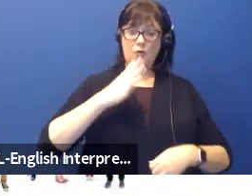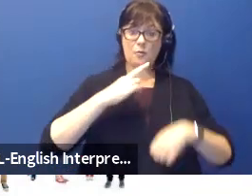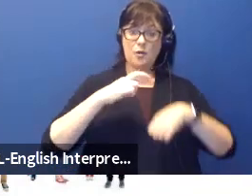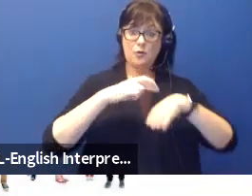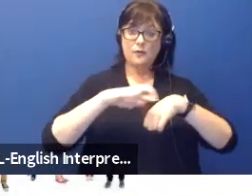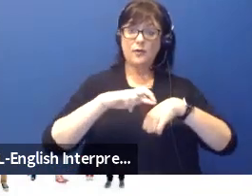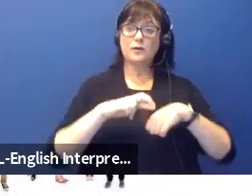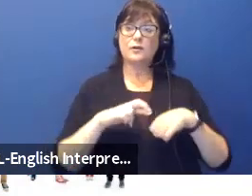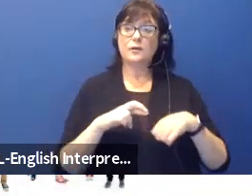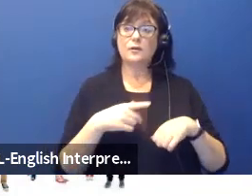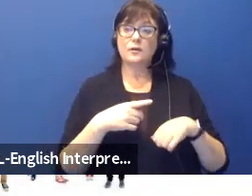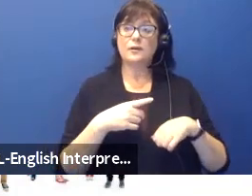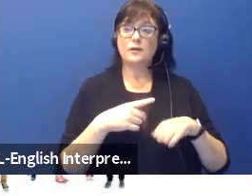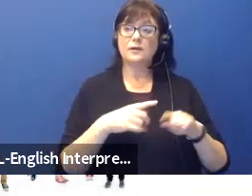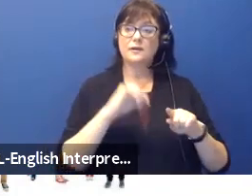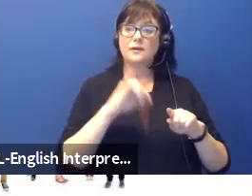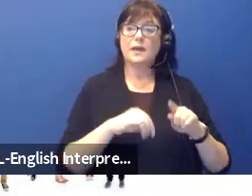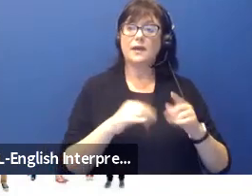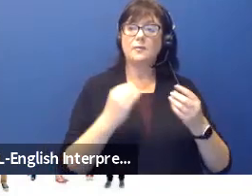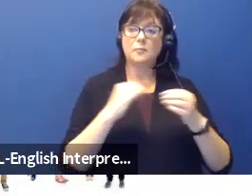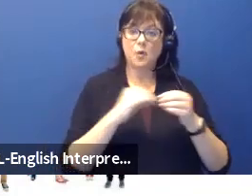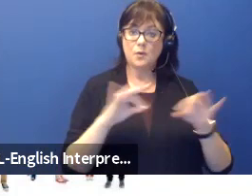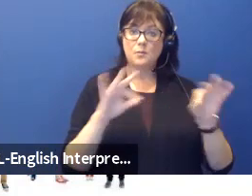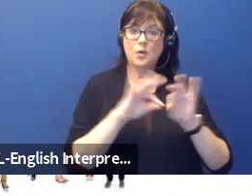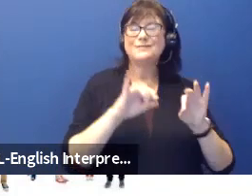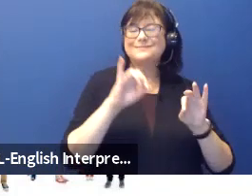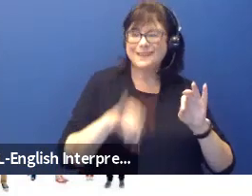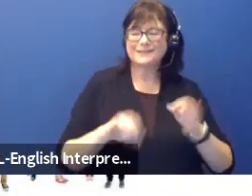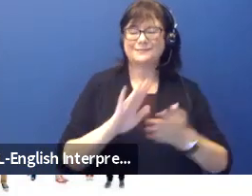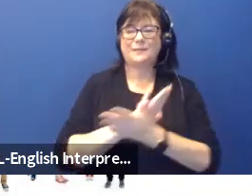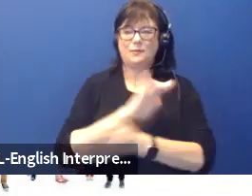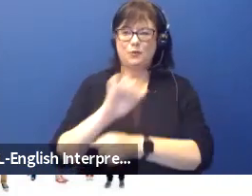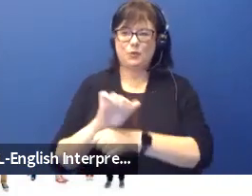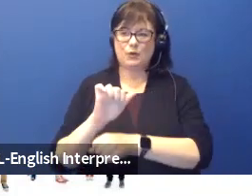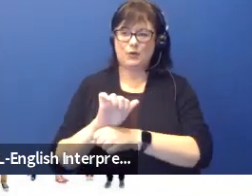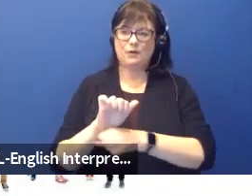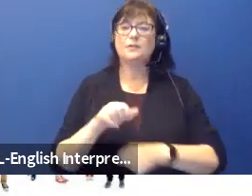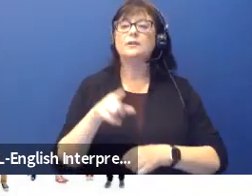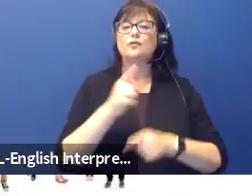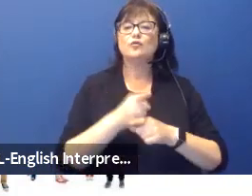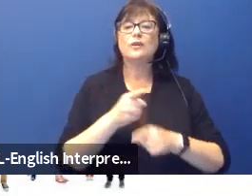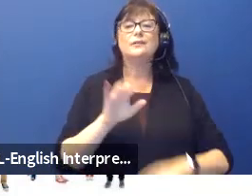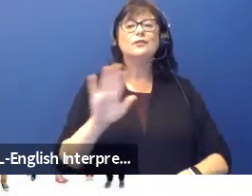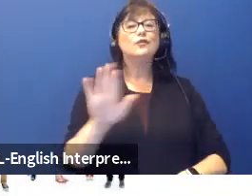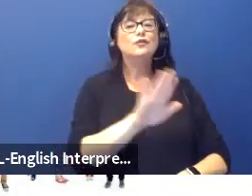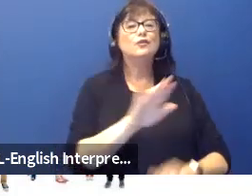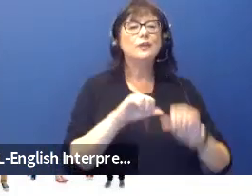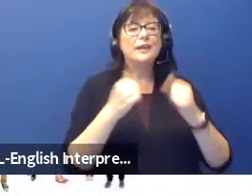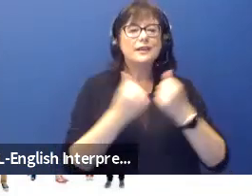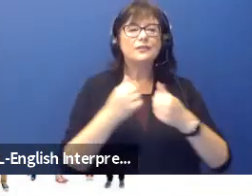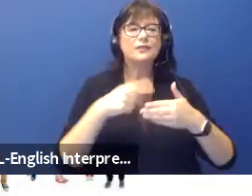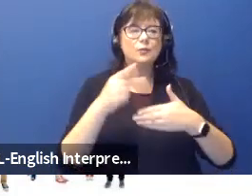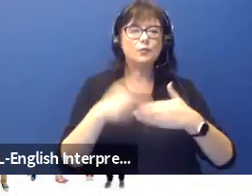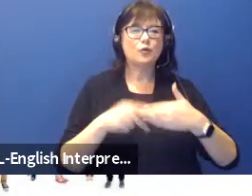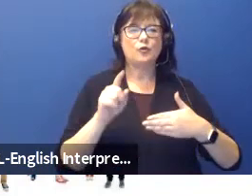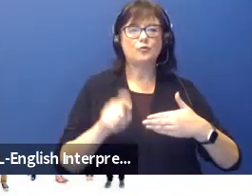paperwork involved. I think that's a very good point too, Lisa. You know, you should have a process in place as to how you handle and